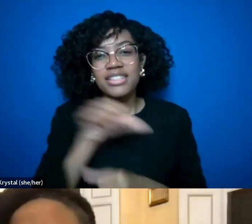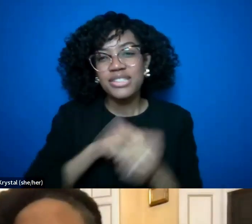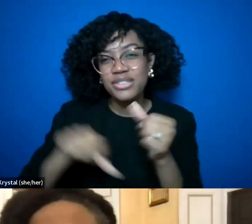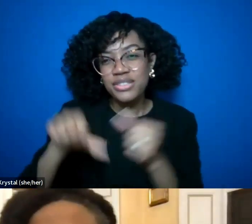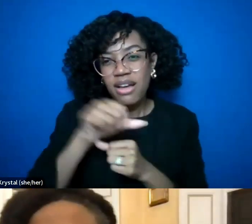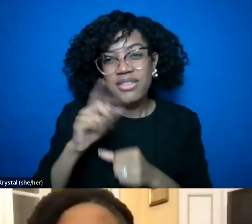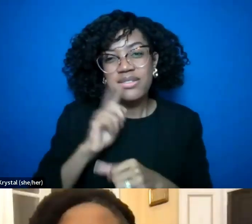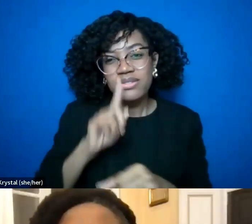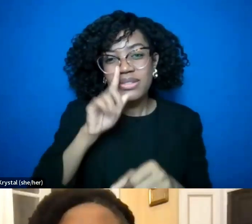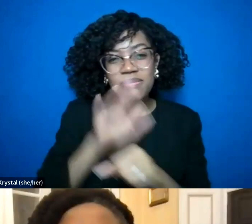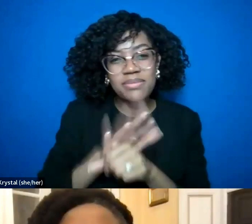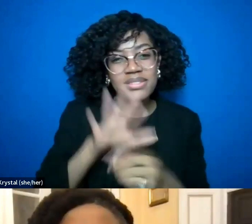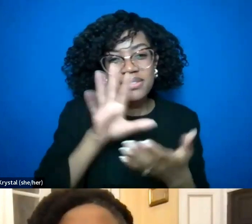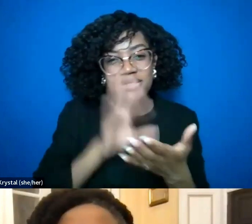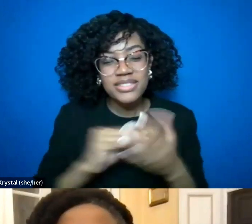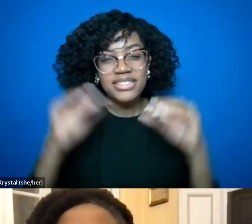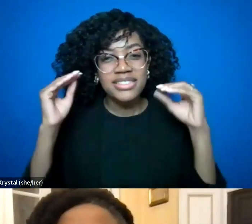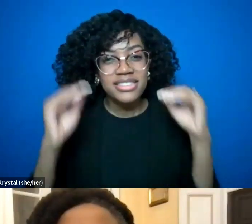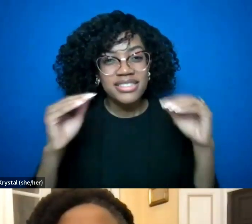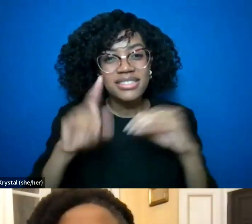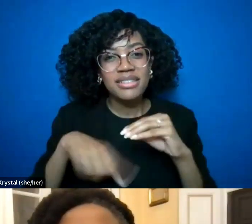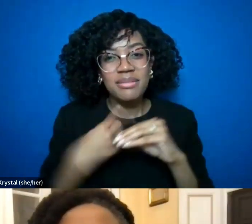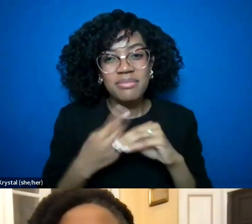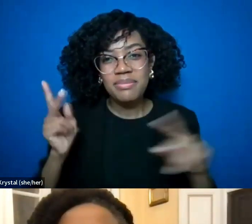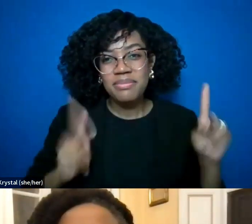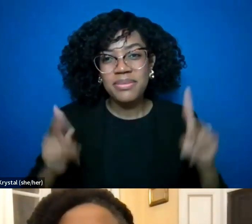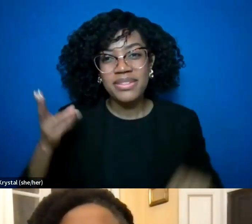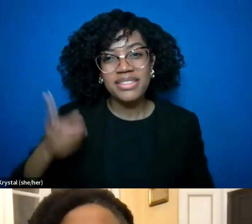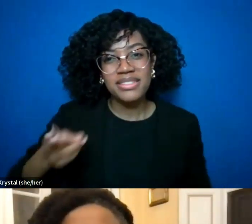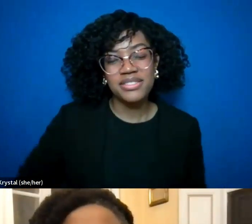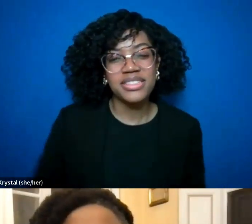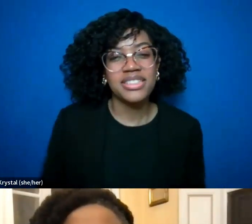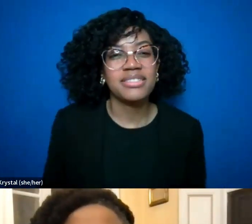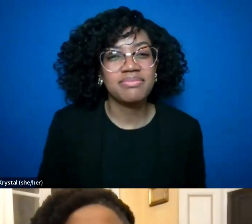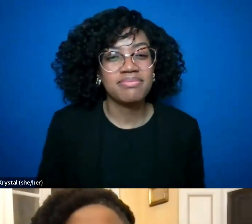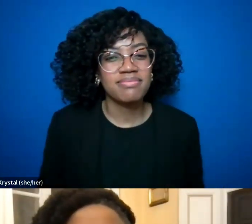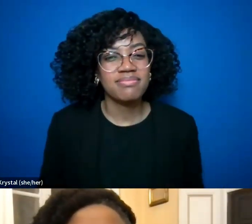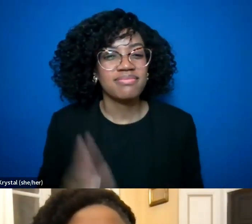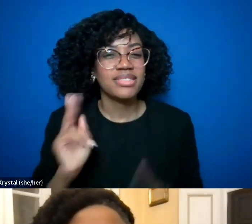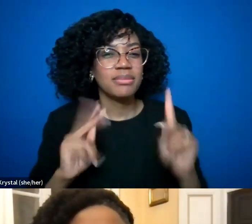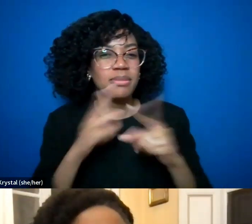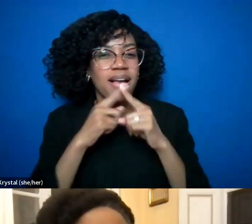commitment to learning and teaching a people's history.